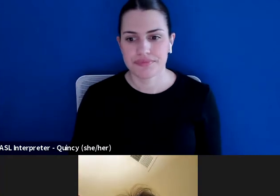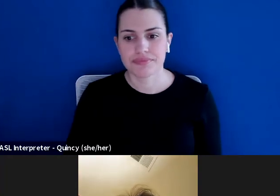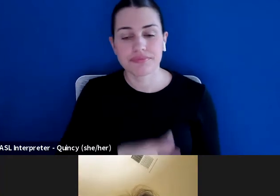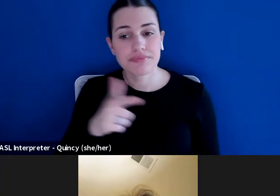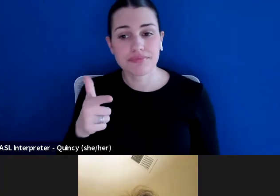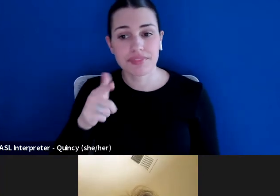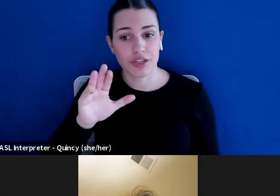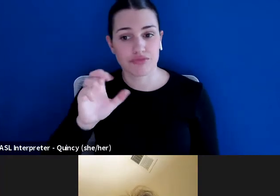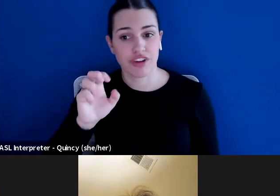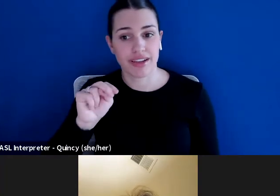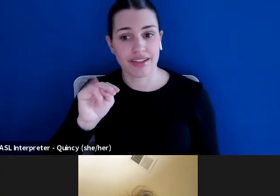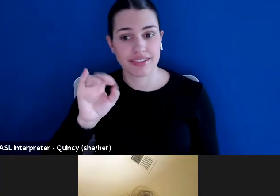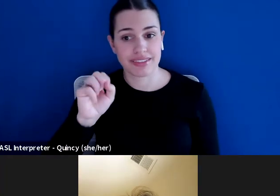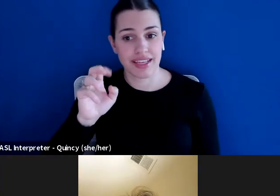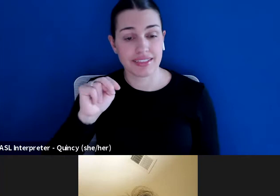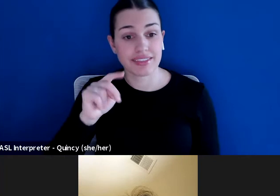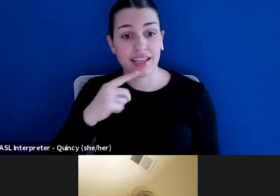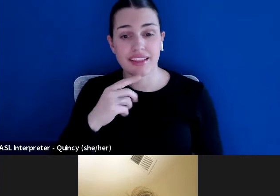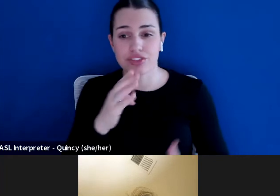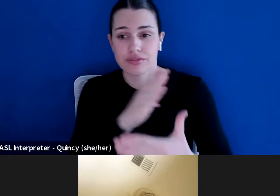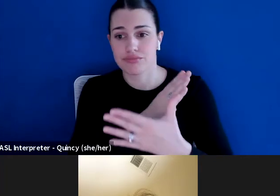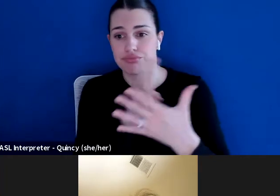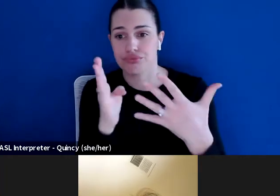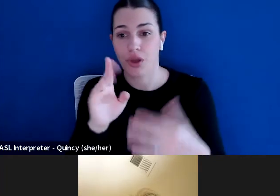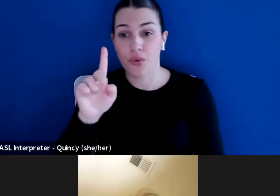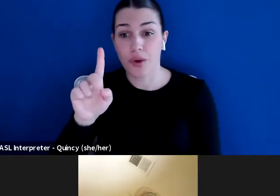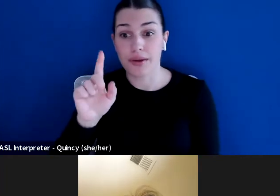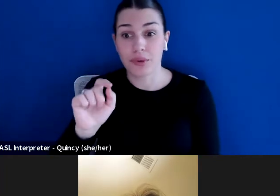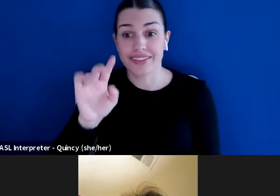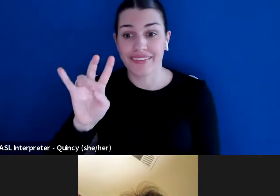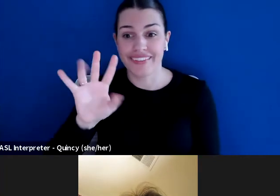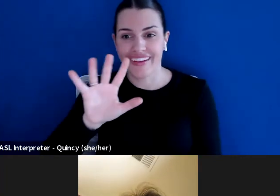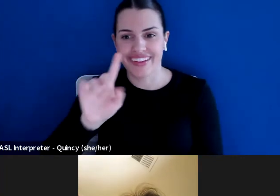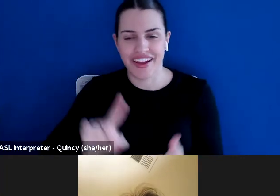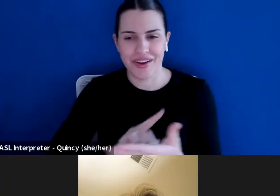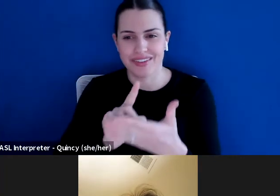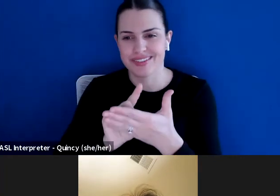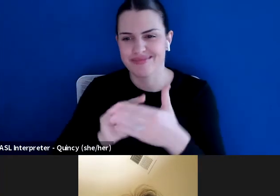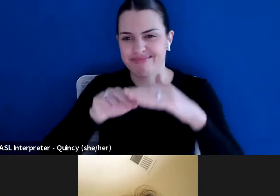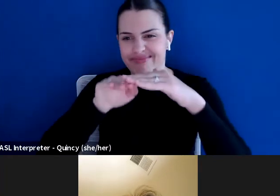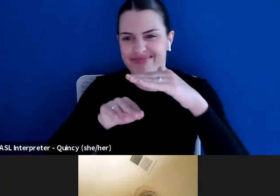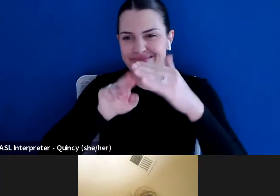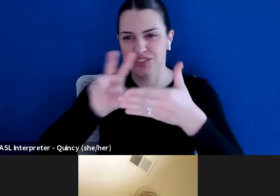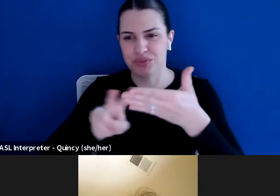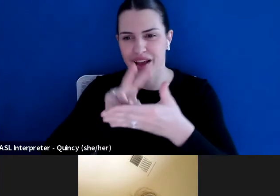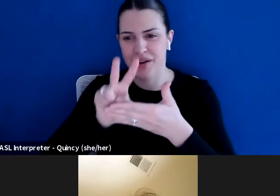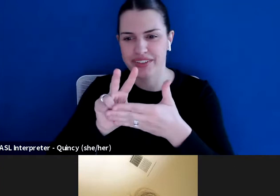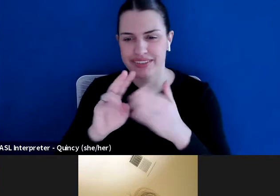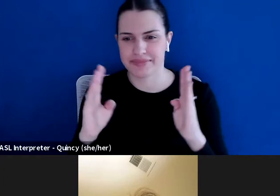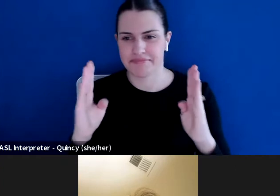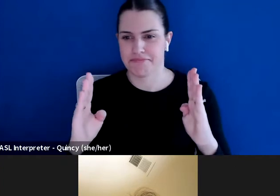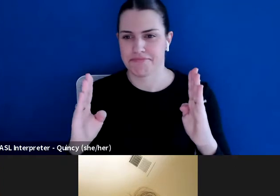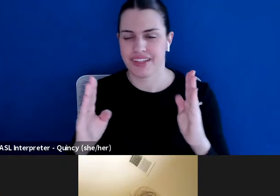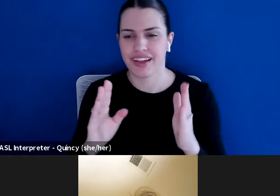So this is just a brief overview of the next 1.75 hours. So we're thinking 2 hours is a little much and maybe a little less than that,